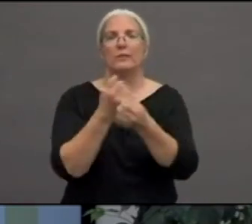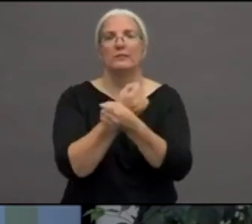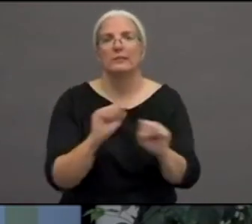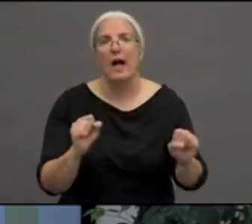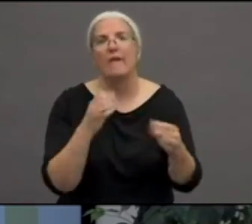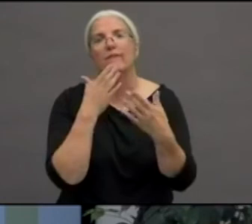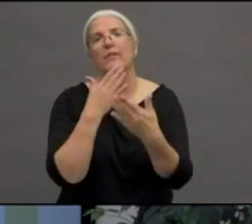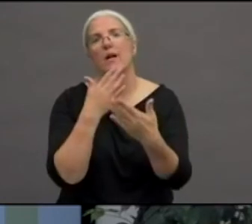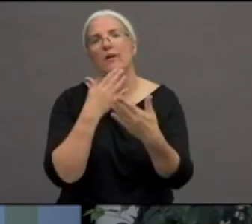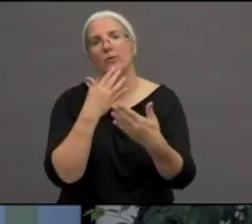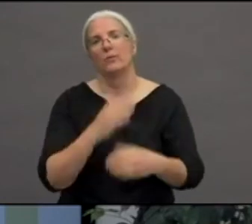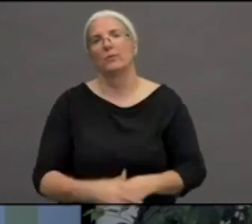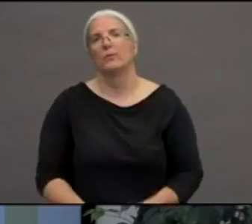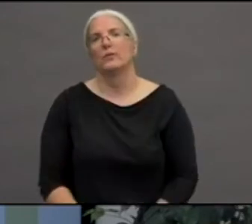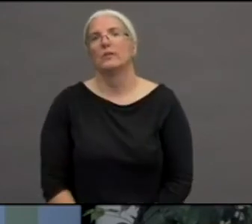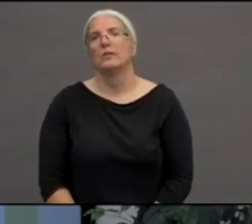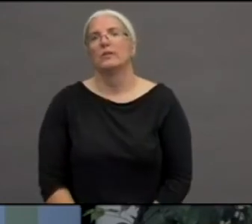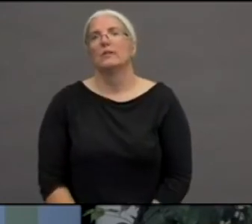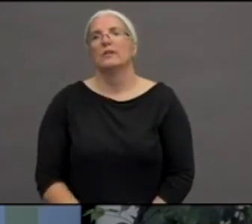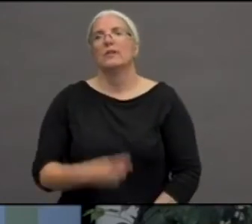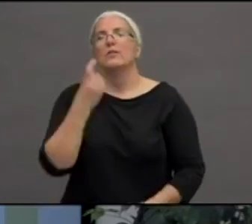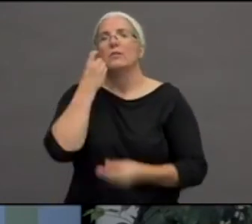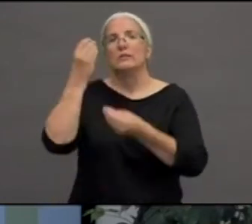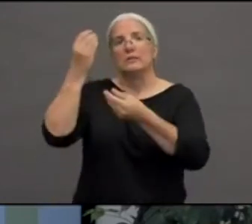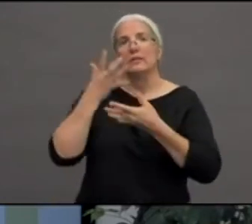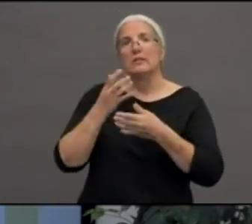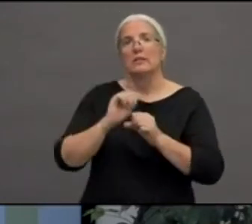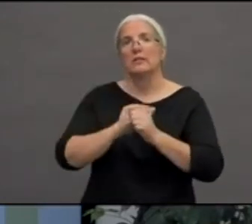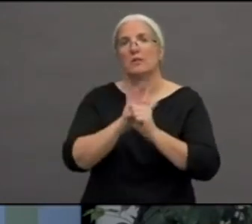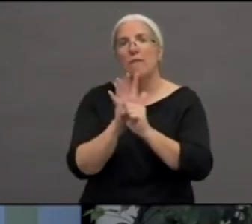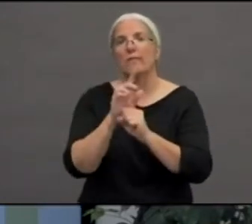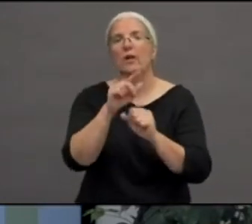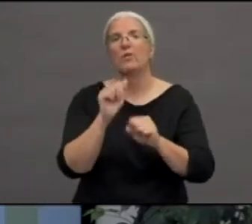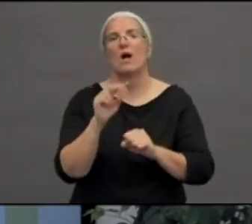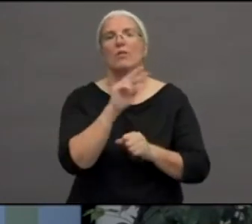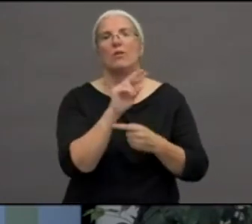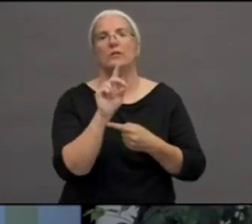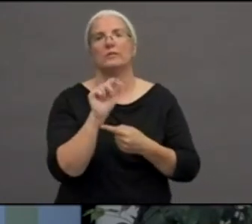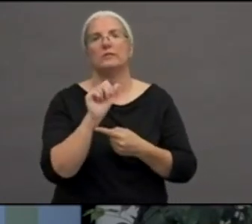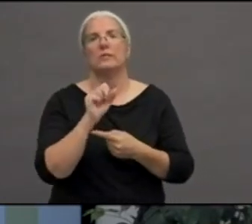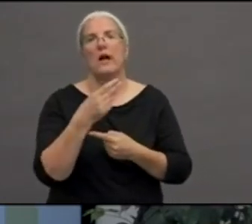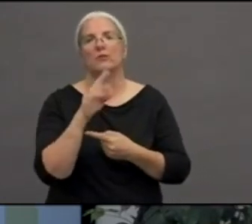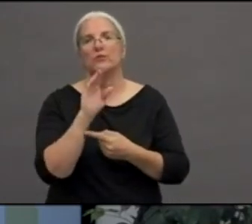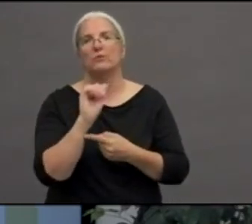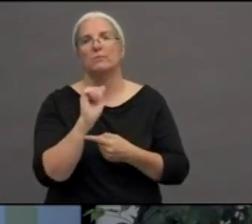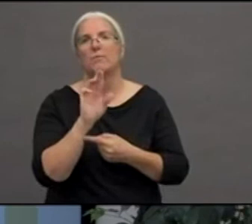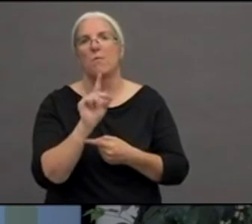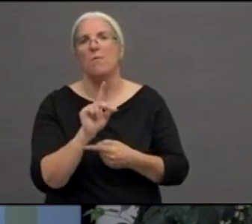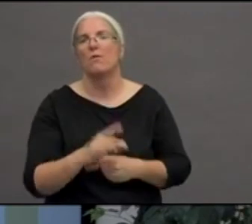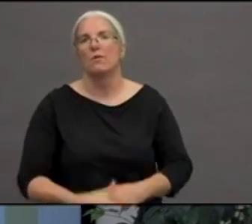latest information on COVID-19, please visit the county's COVID-19 website at